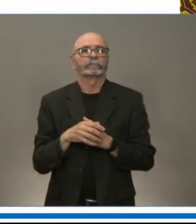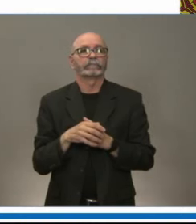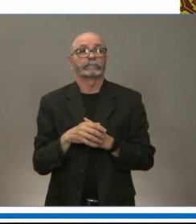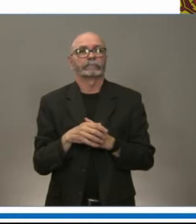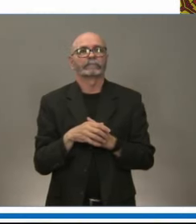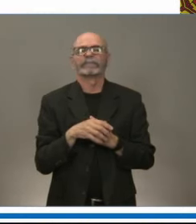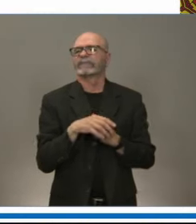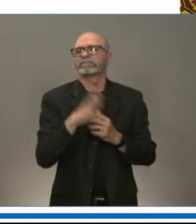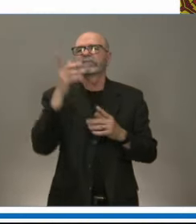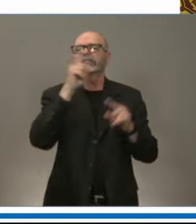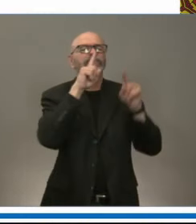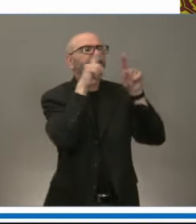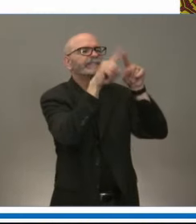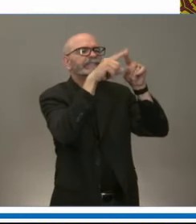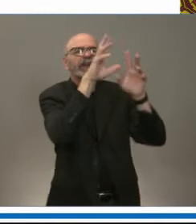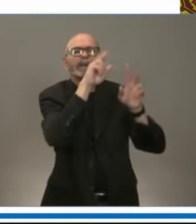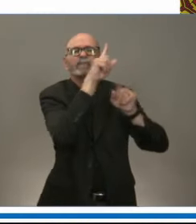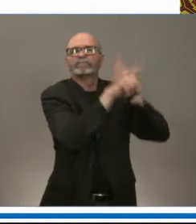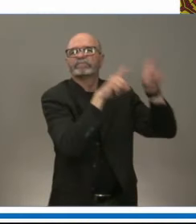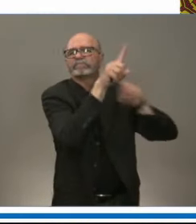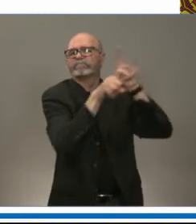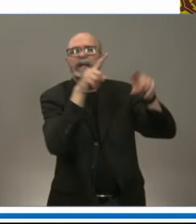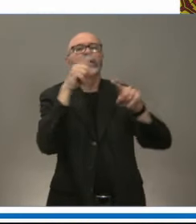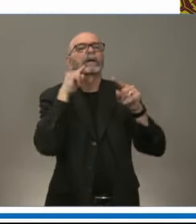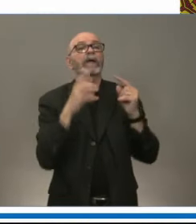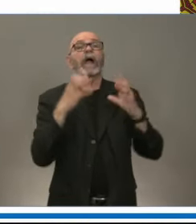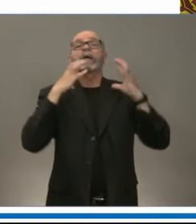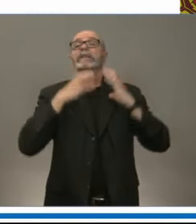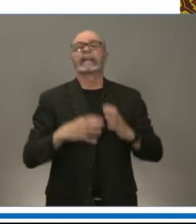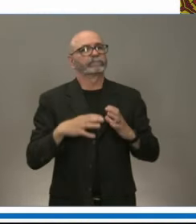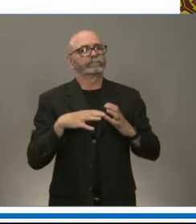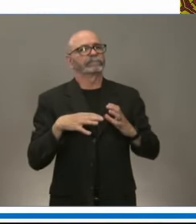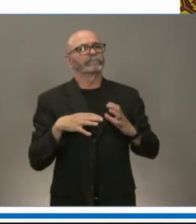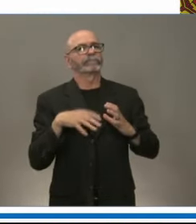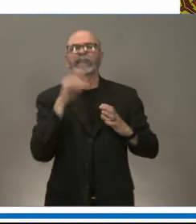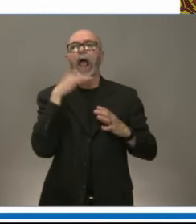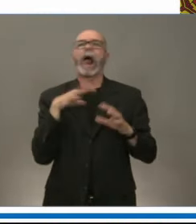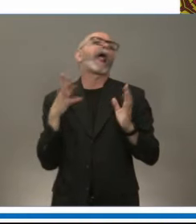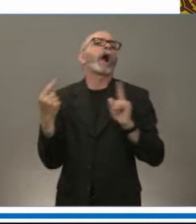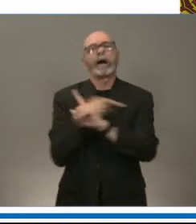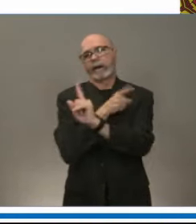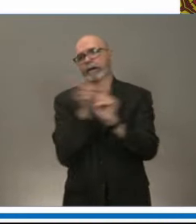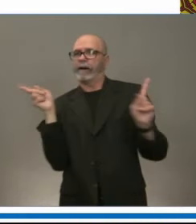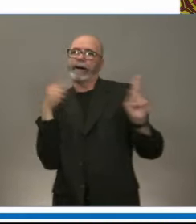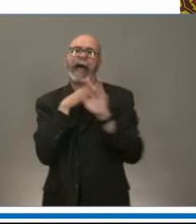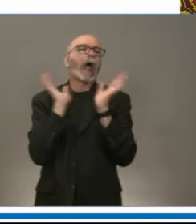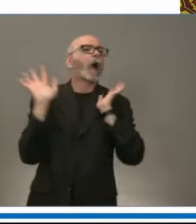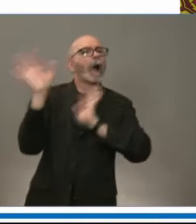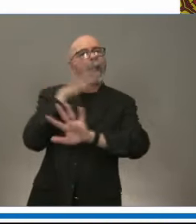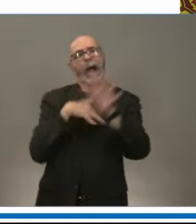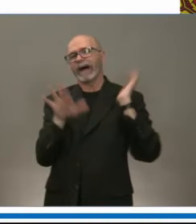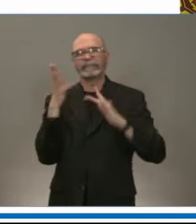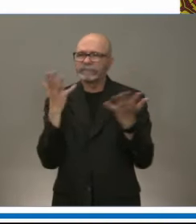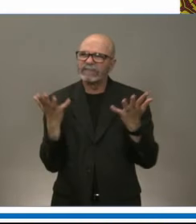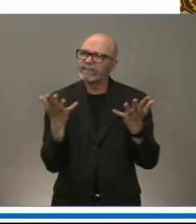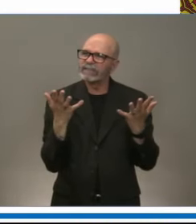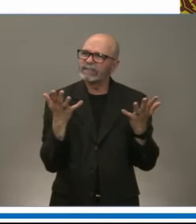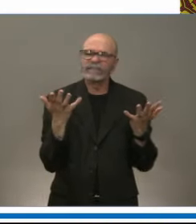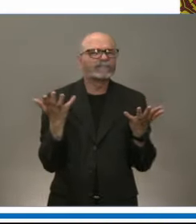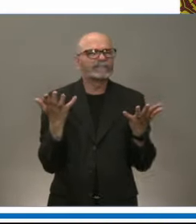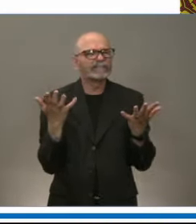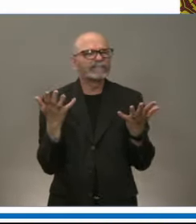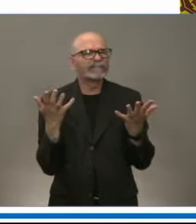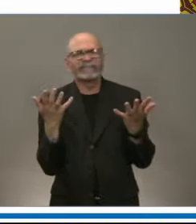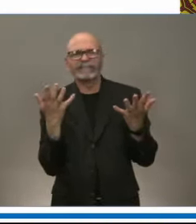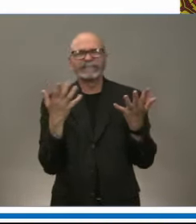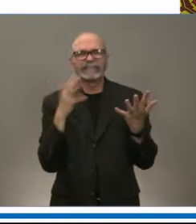the client hasn't been honest on things such as sisters, being around somebody who has been ill.